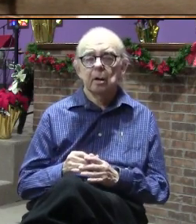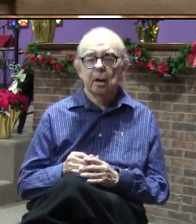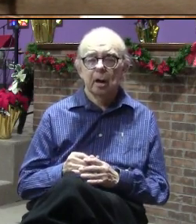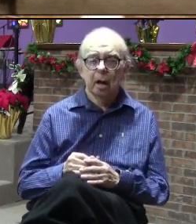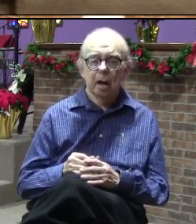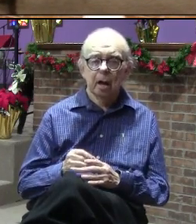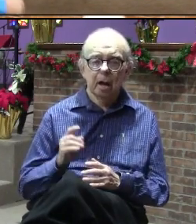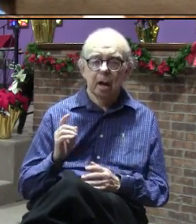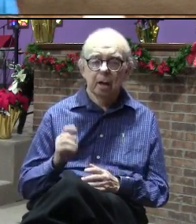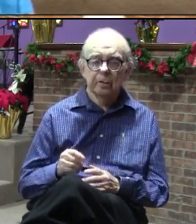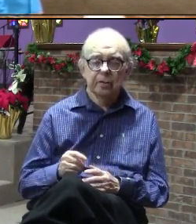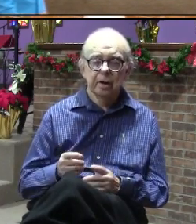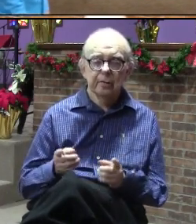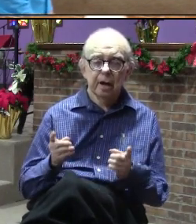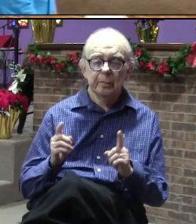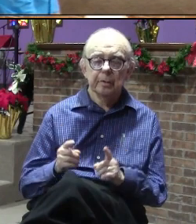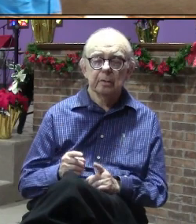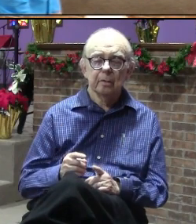It should never be.